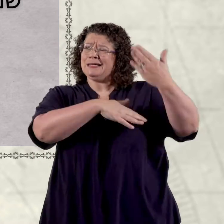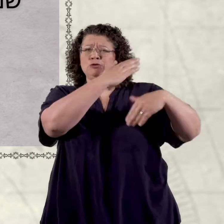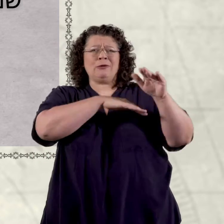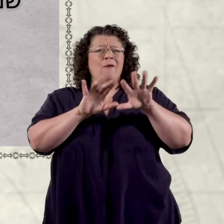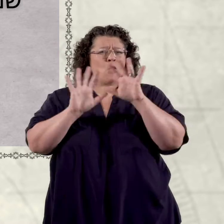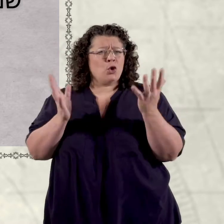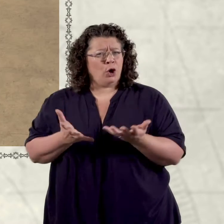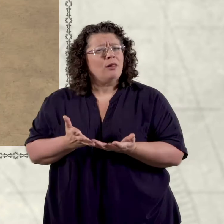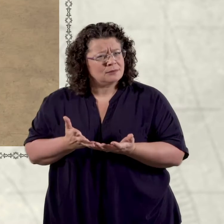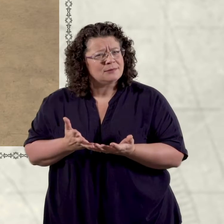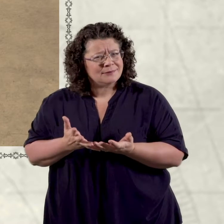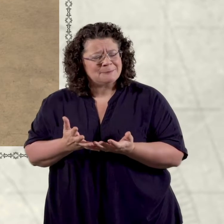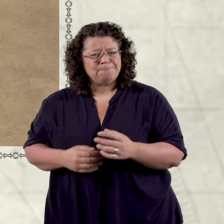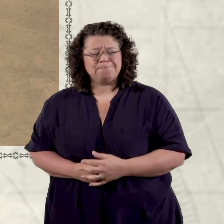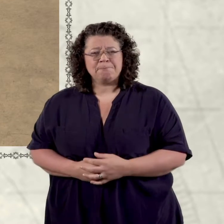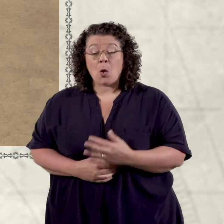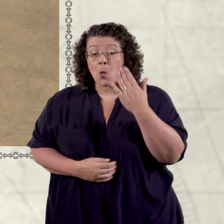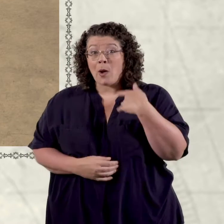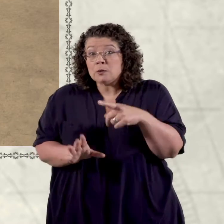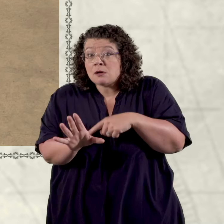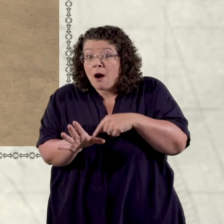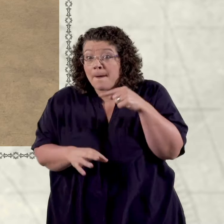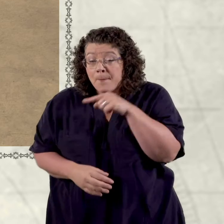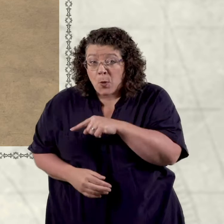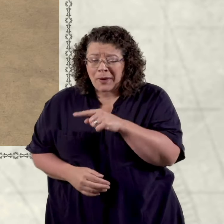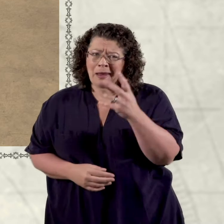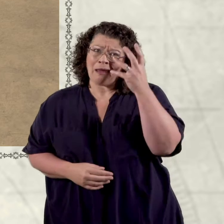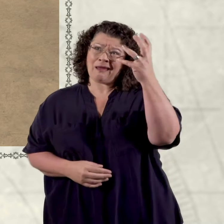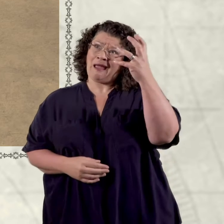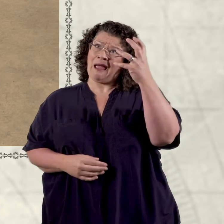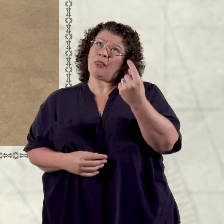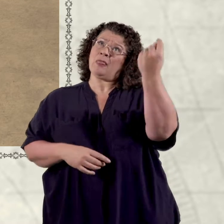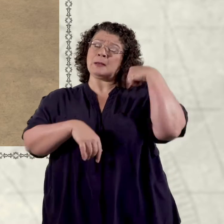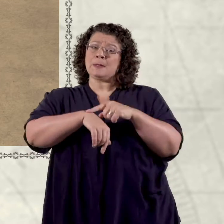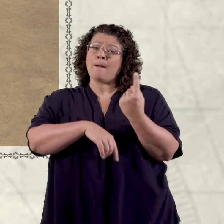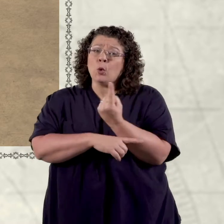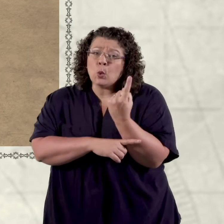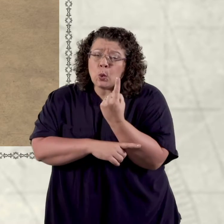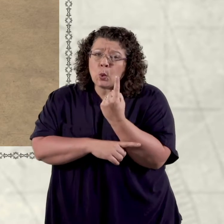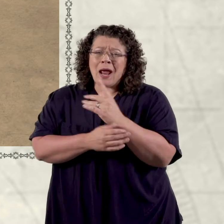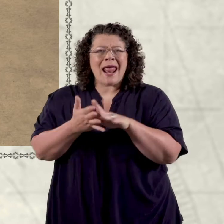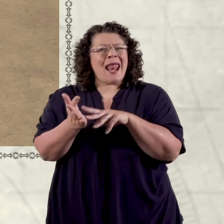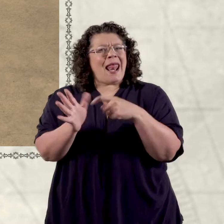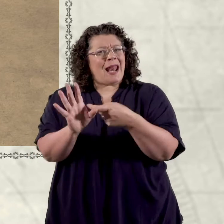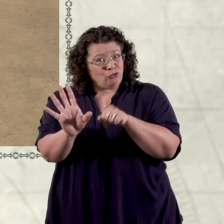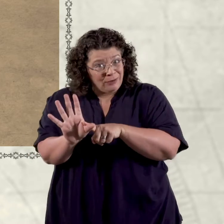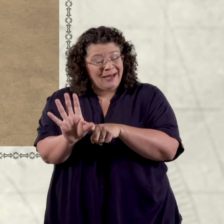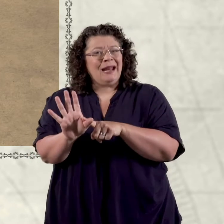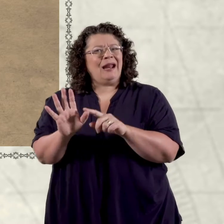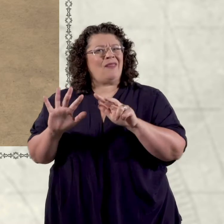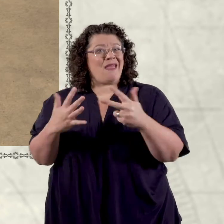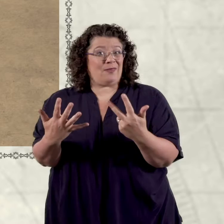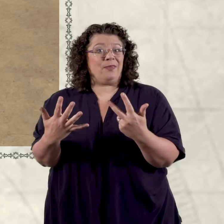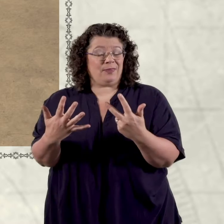of the world. Now, when I was a young boy, the king of the land was a man called Henry